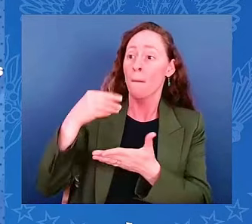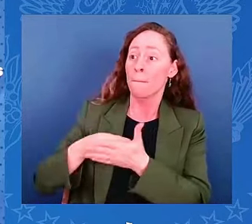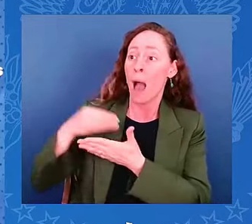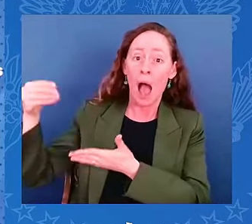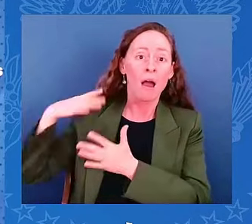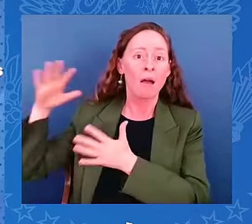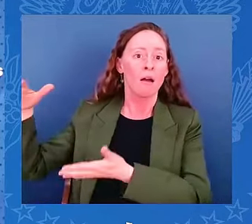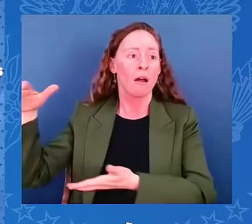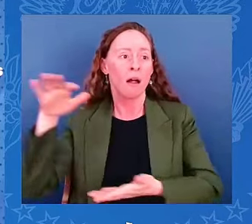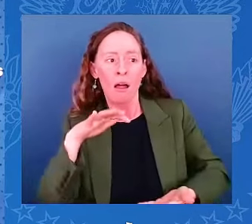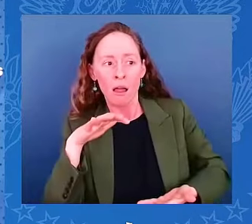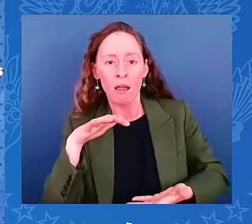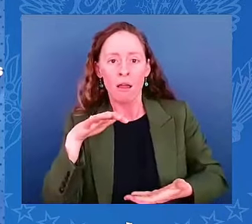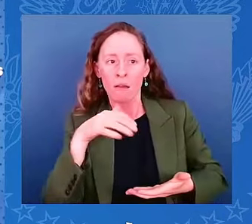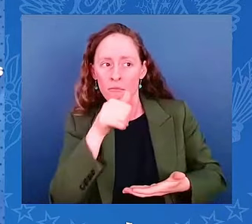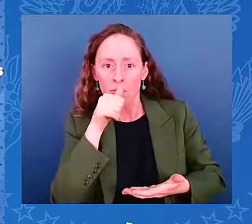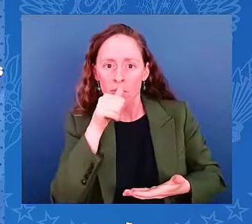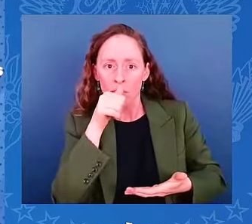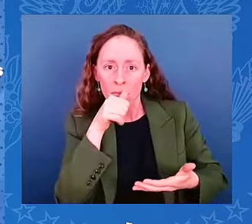available.